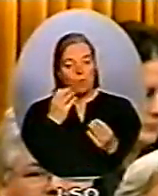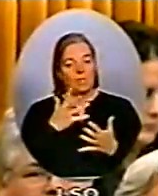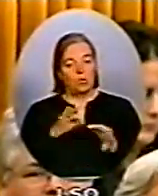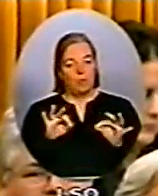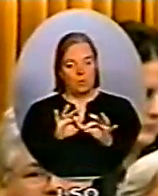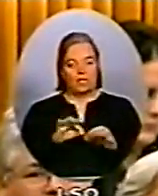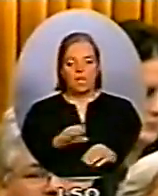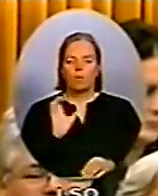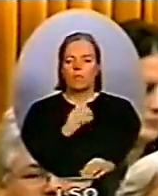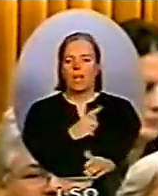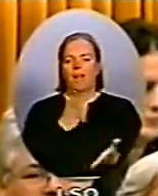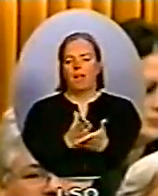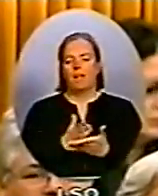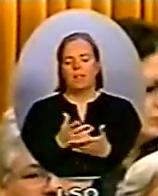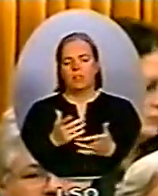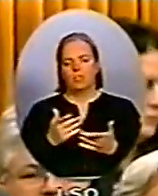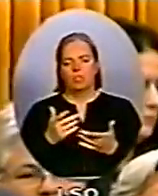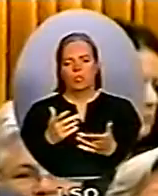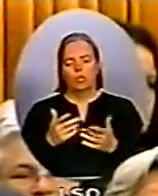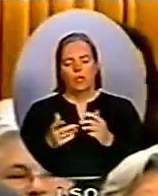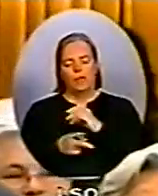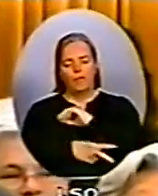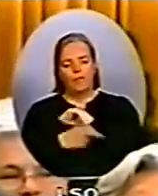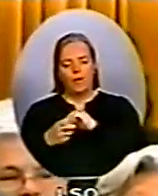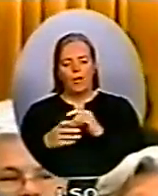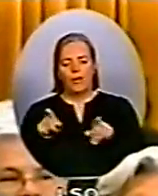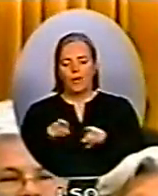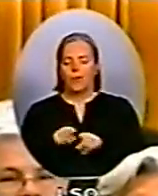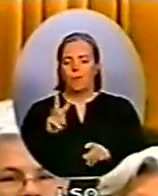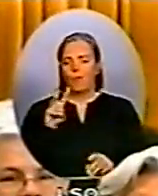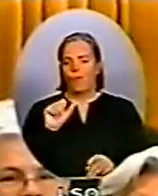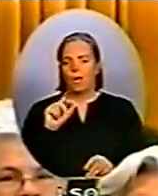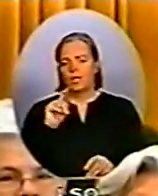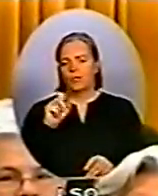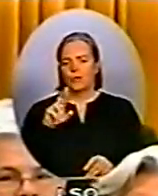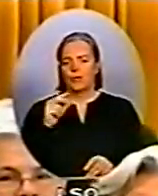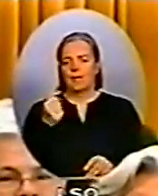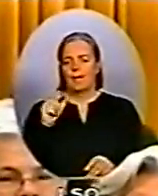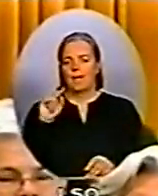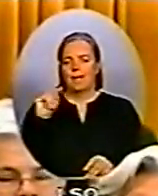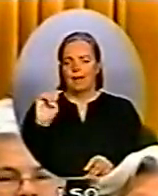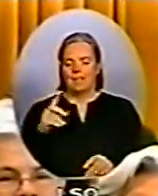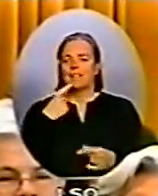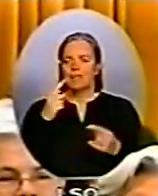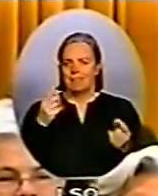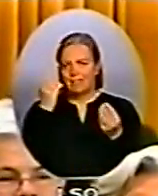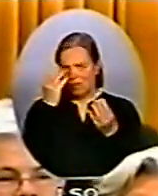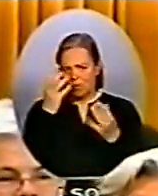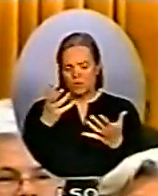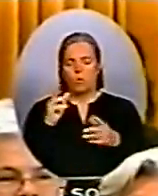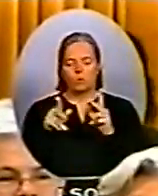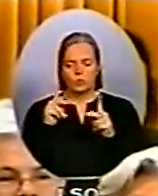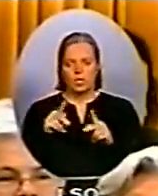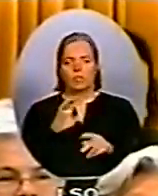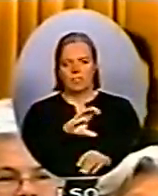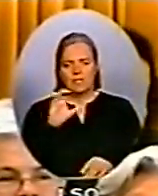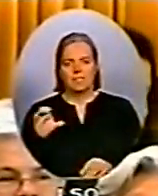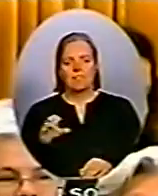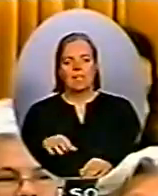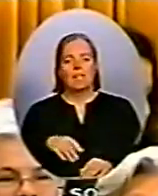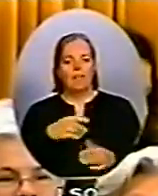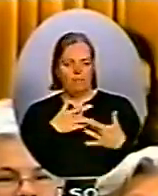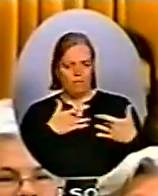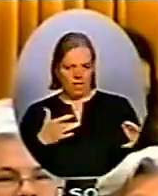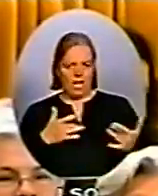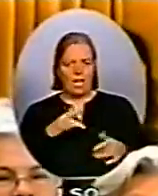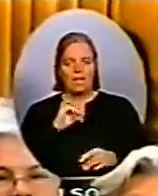first steps. Will the parliamentary secretary at least admit that the IP address linked to voter fraud was linked to the Conservative Party? It's a